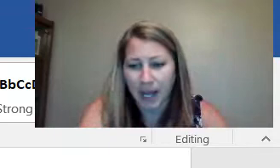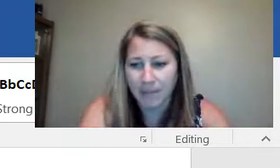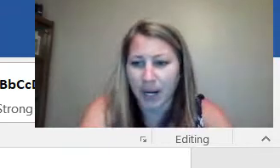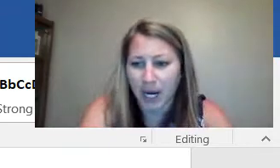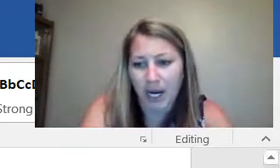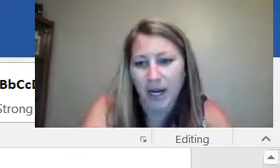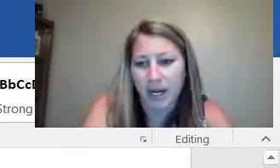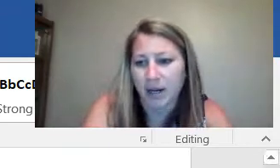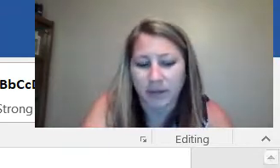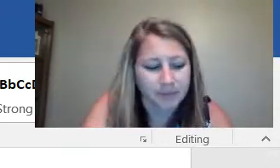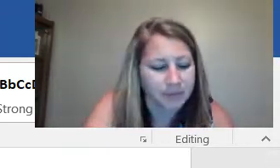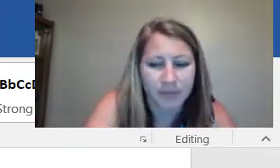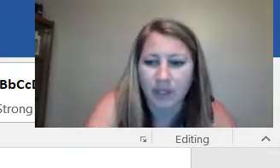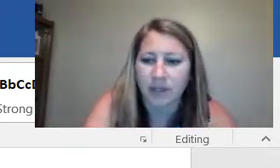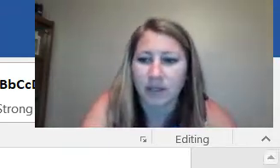Yay, Piper.